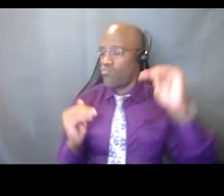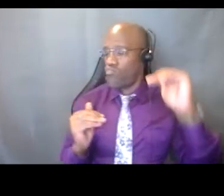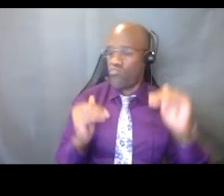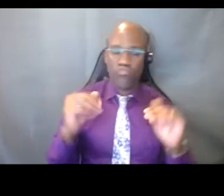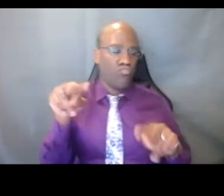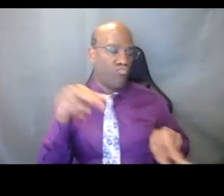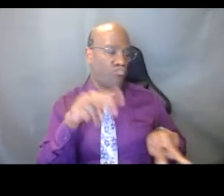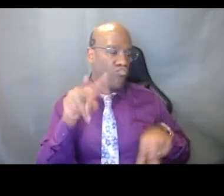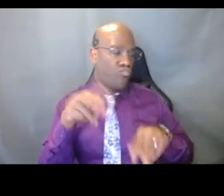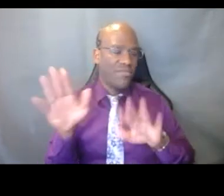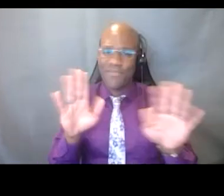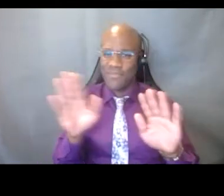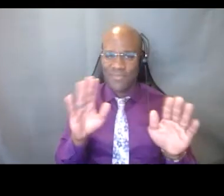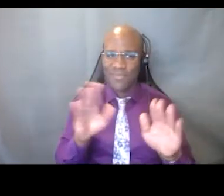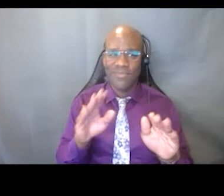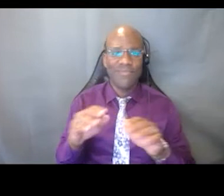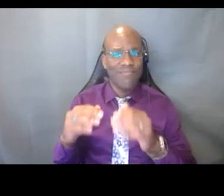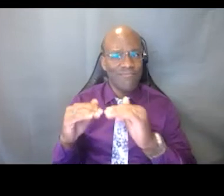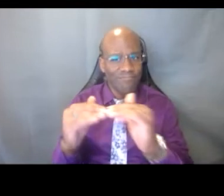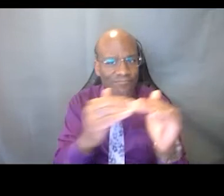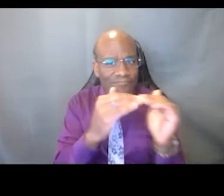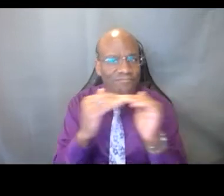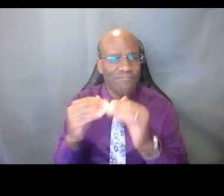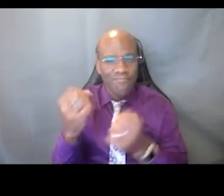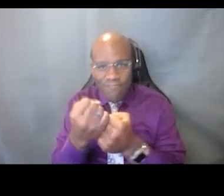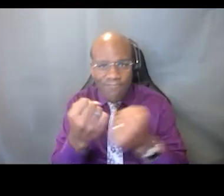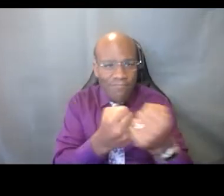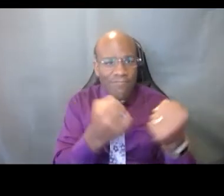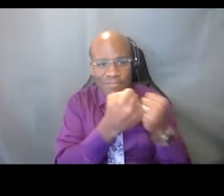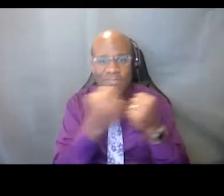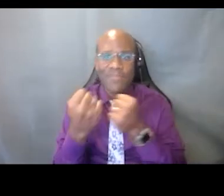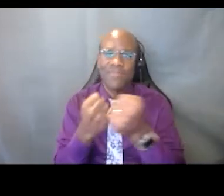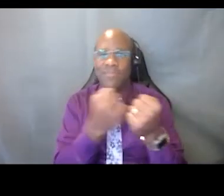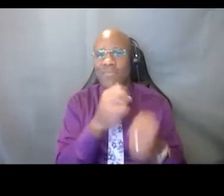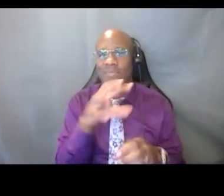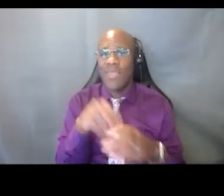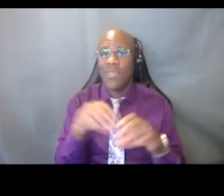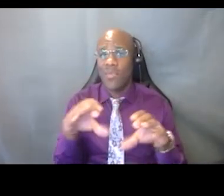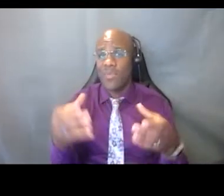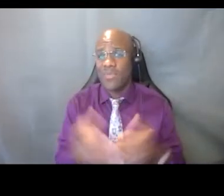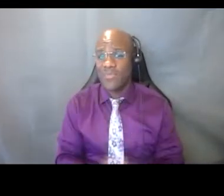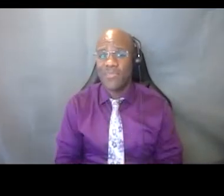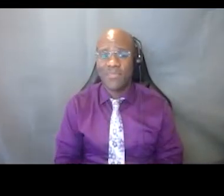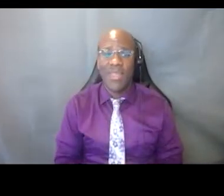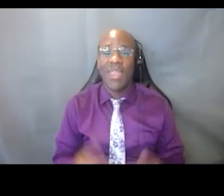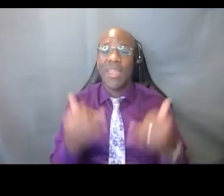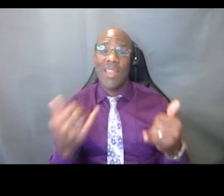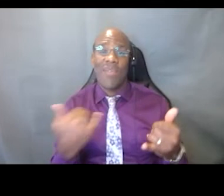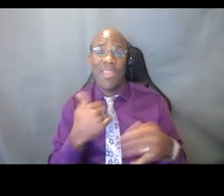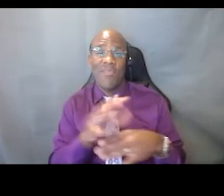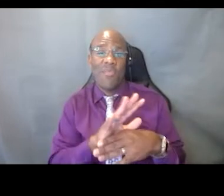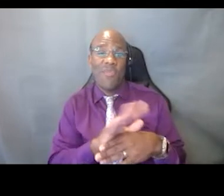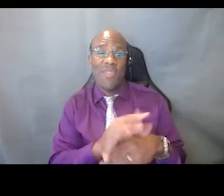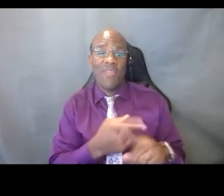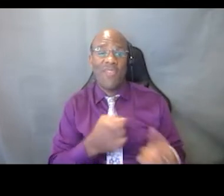that truly does manifest itself in the group. And so now we're going to give a video from one of our members,